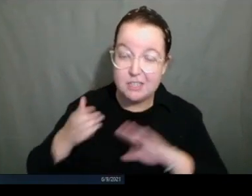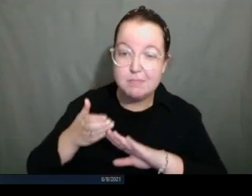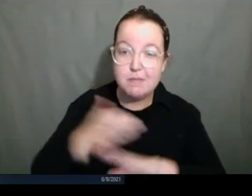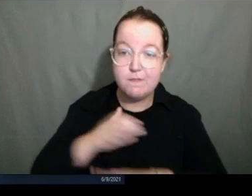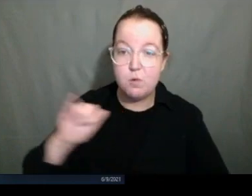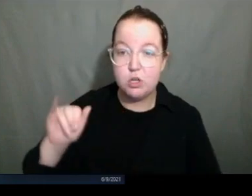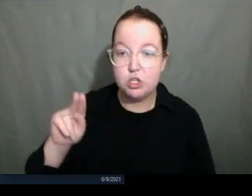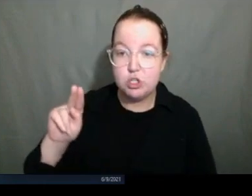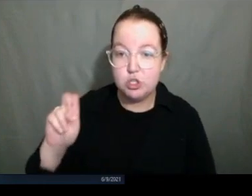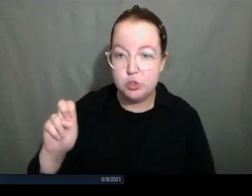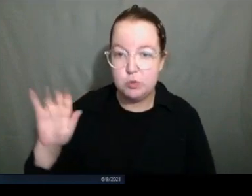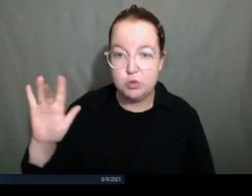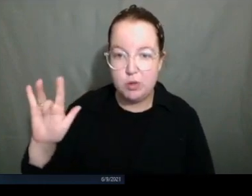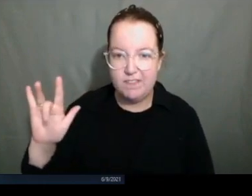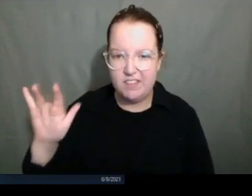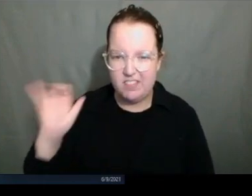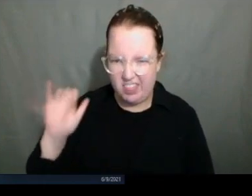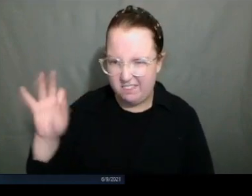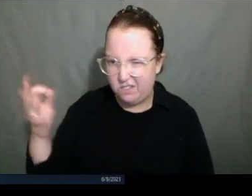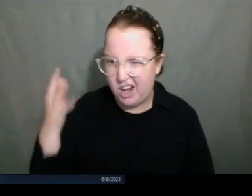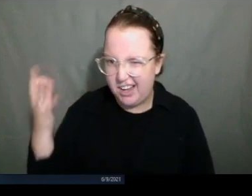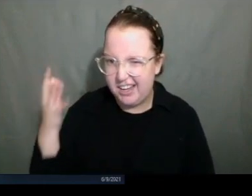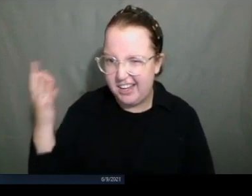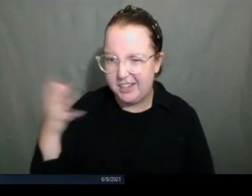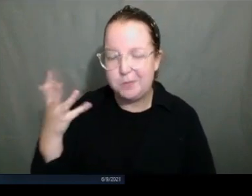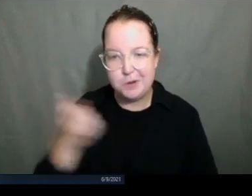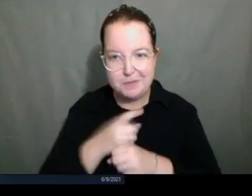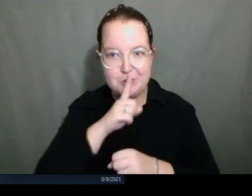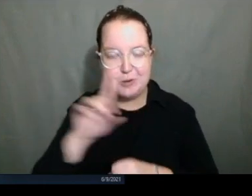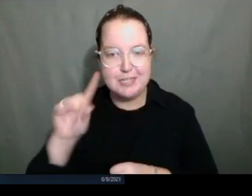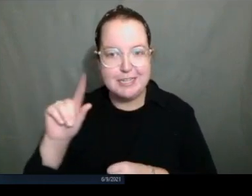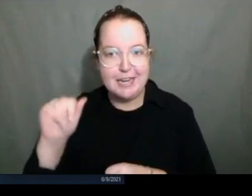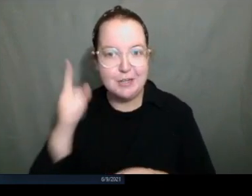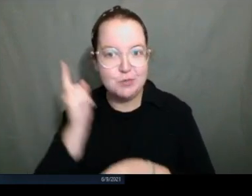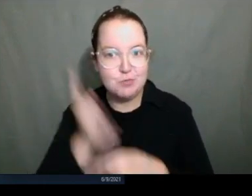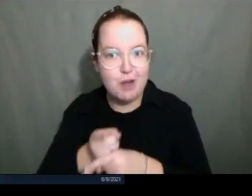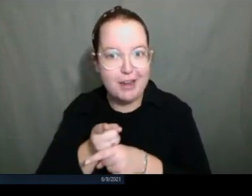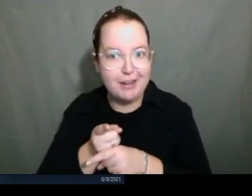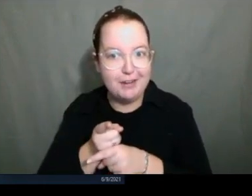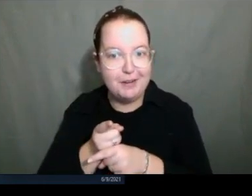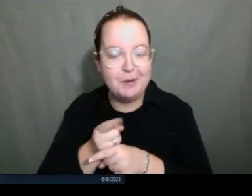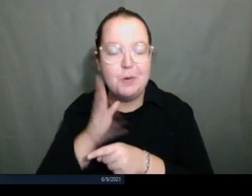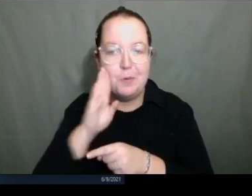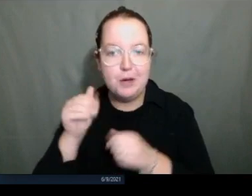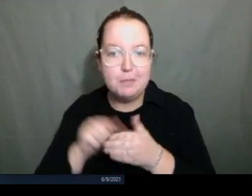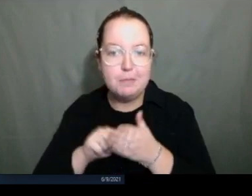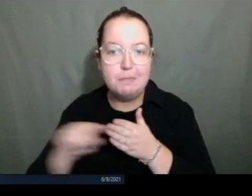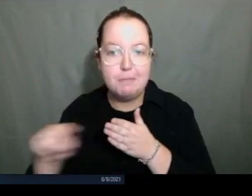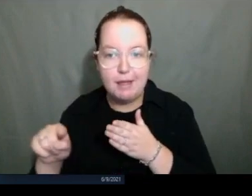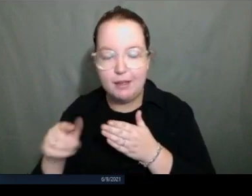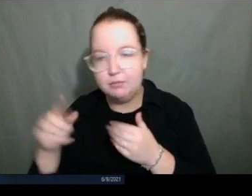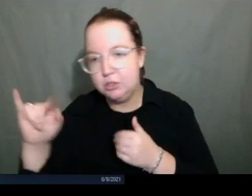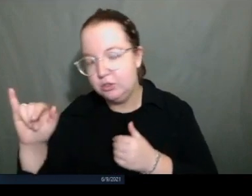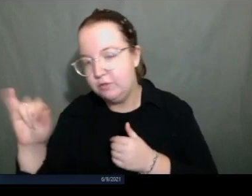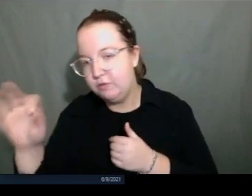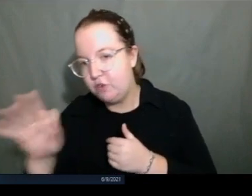Friday, June 25th, so that we know your data is correct for the first payroll, which is Friday, July